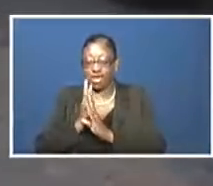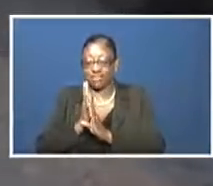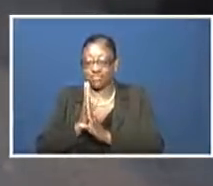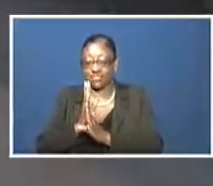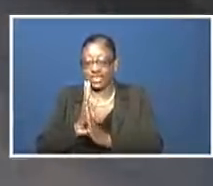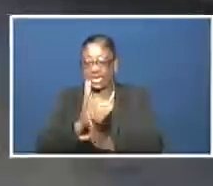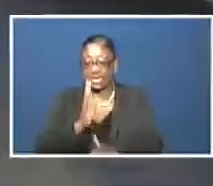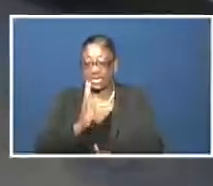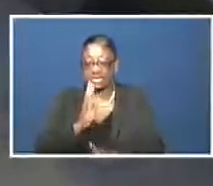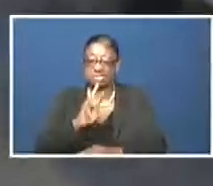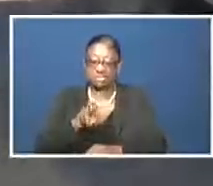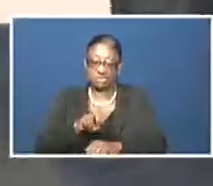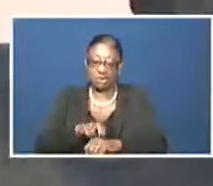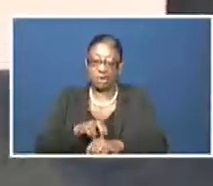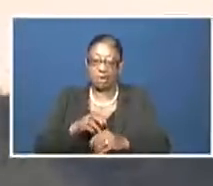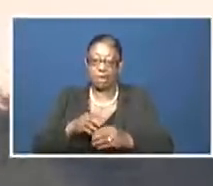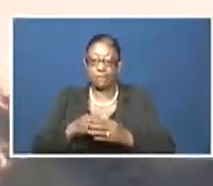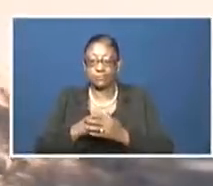somewhat of the norm.